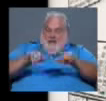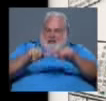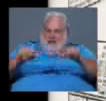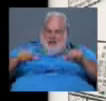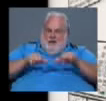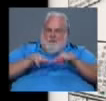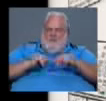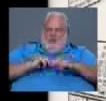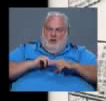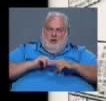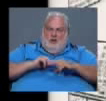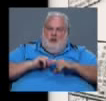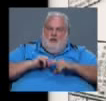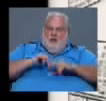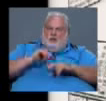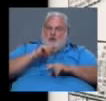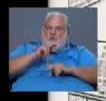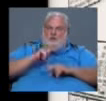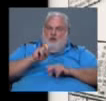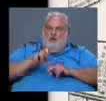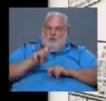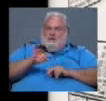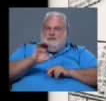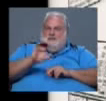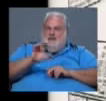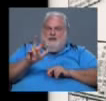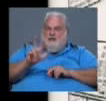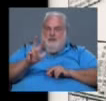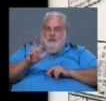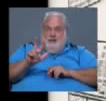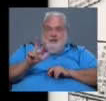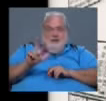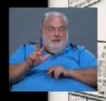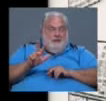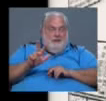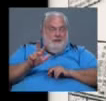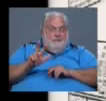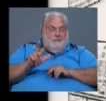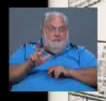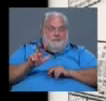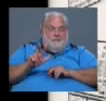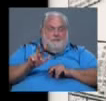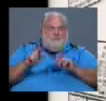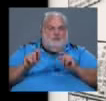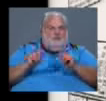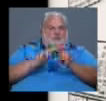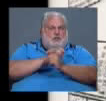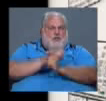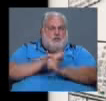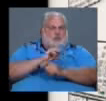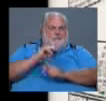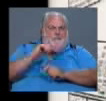zoned C3. If we could go to the zoning map.